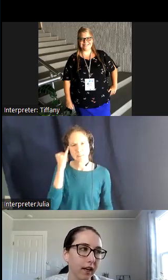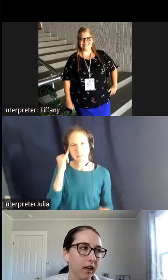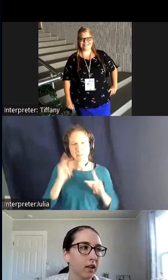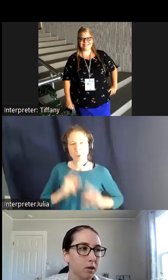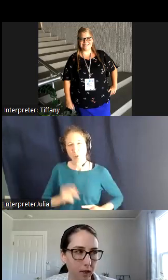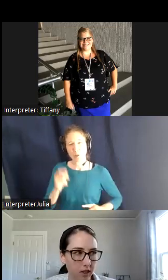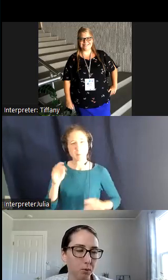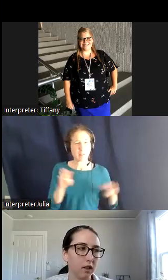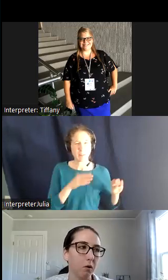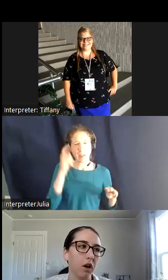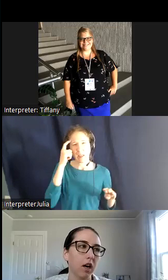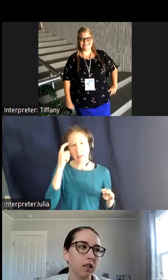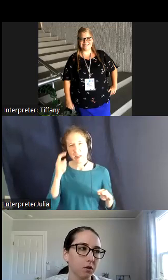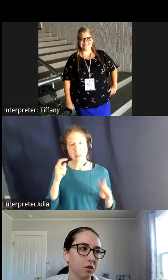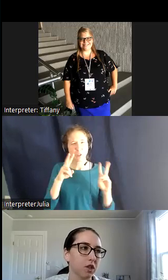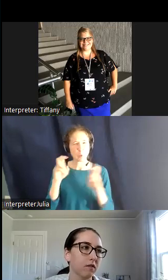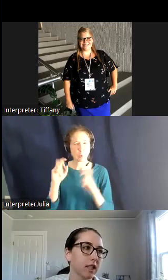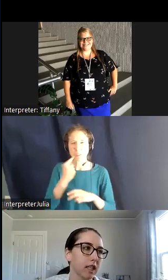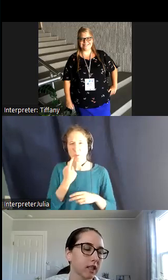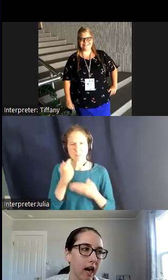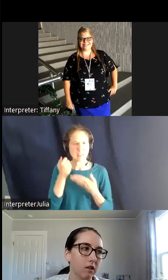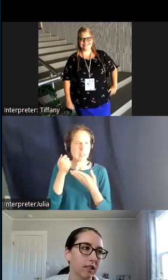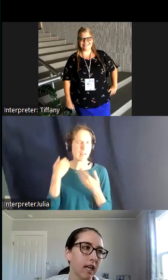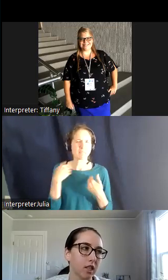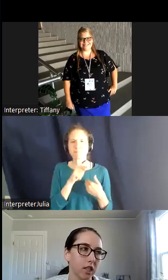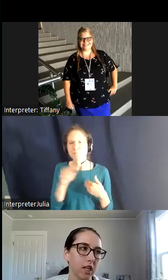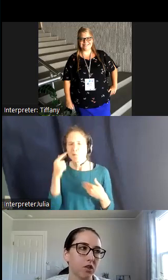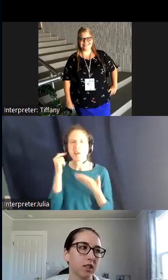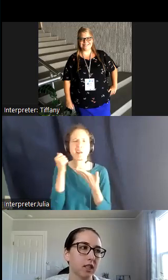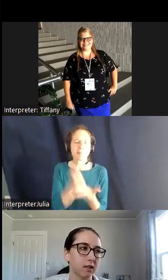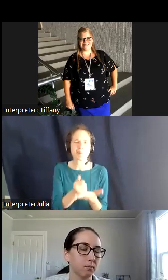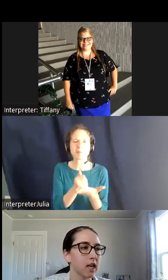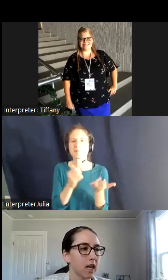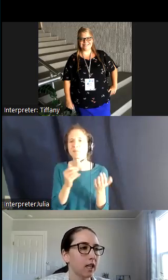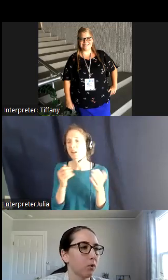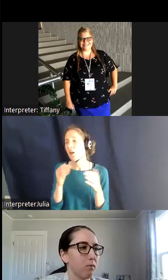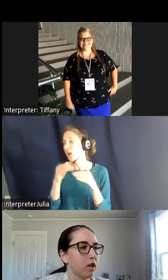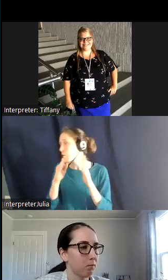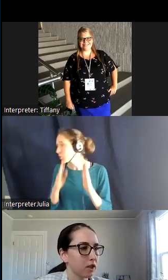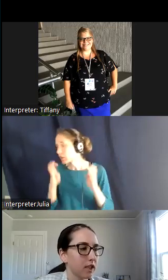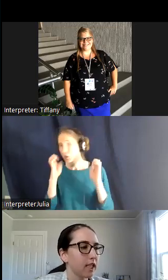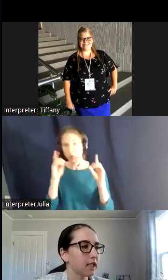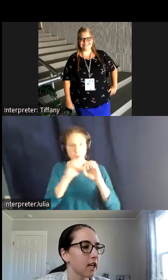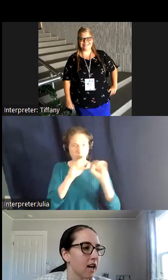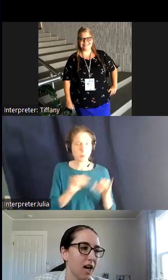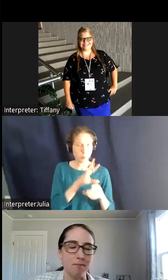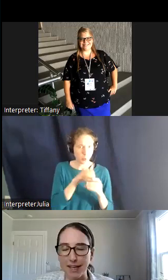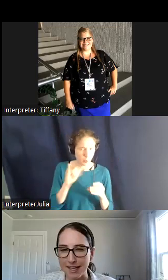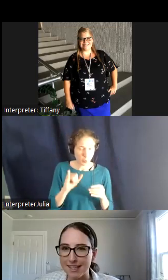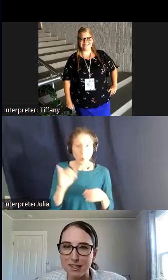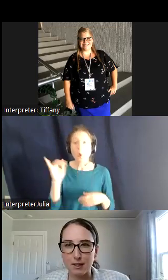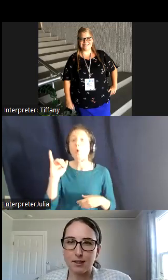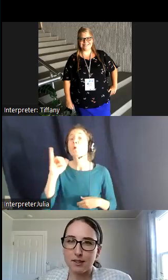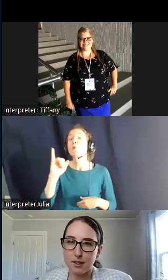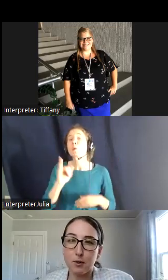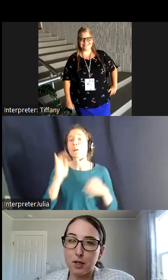health care, peer support networks, social services, housing, educational systems, and employment opportunities. And I